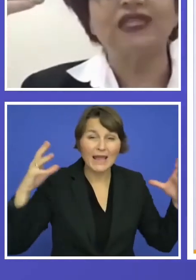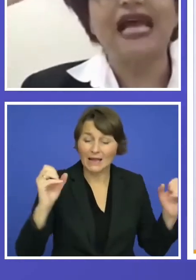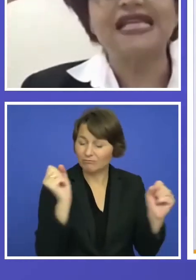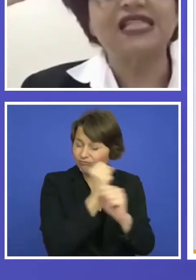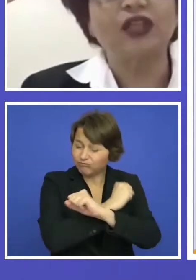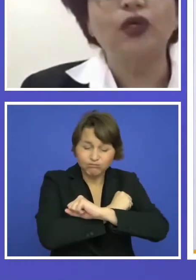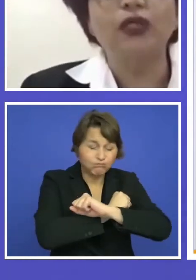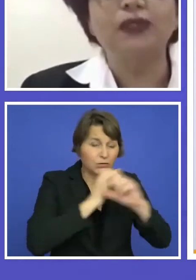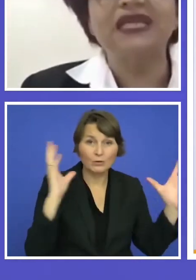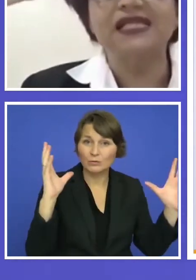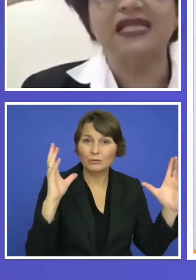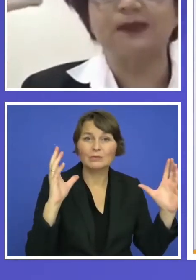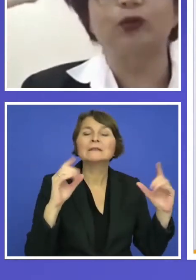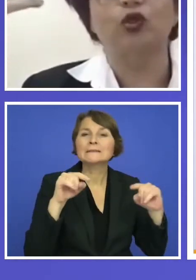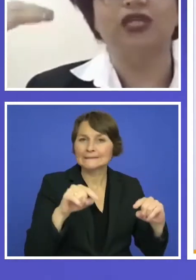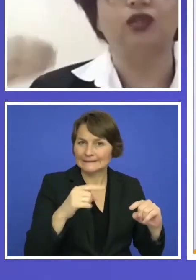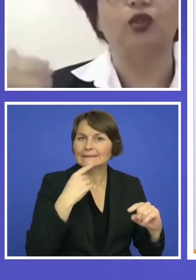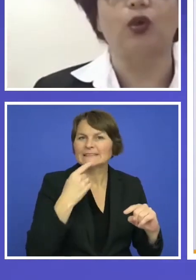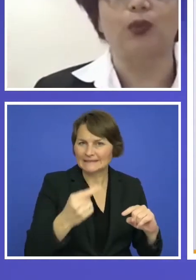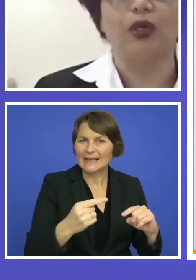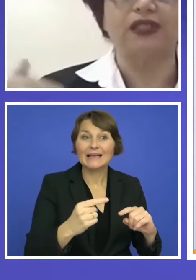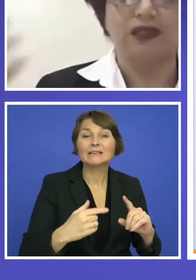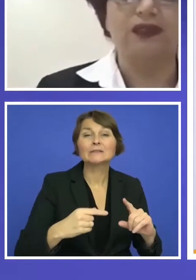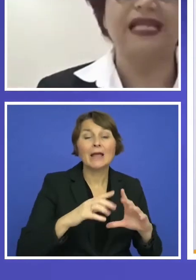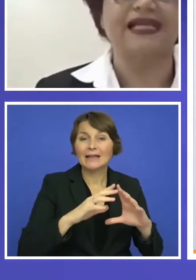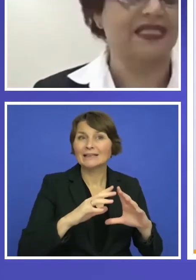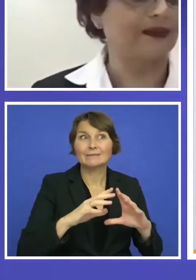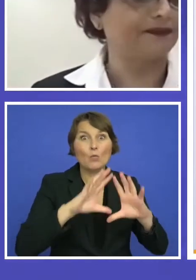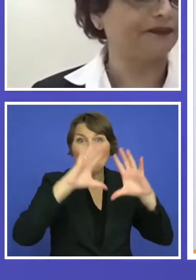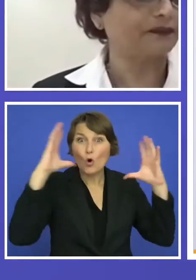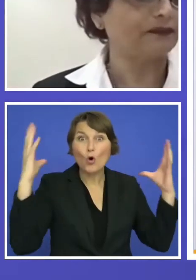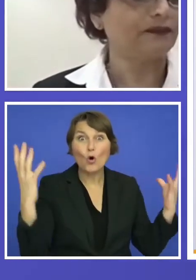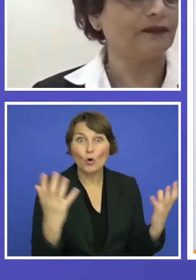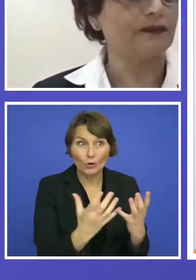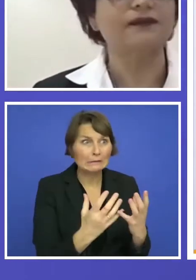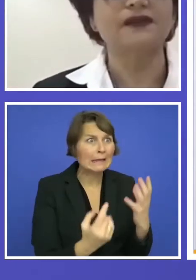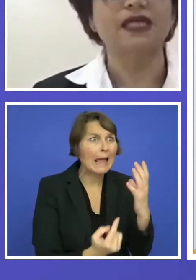was mentioned as the third biggest explosion in the whole world. Next